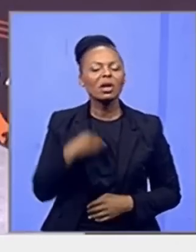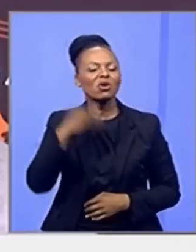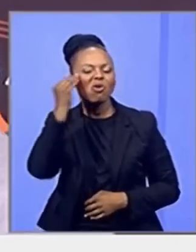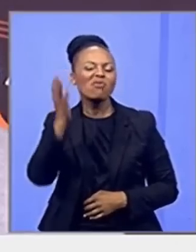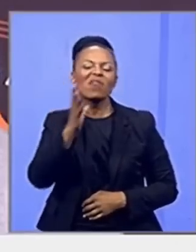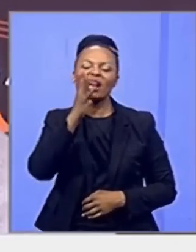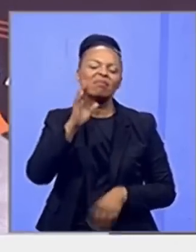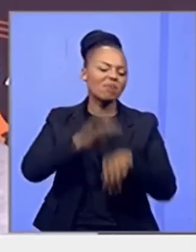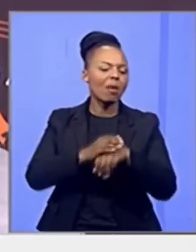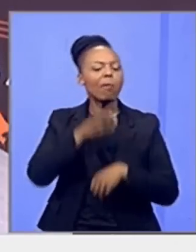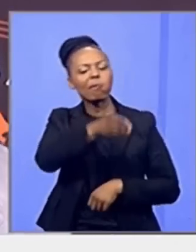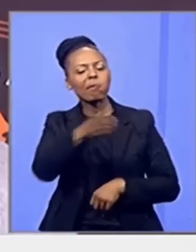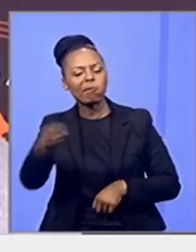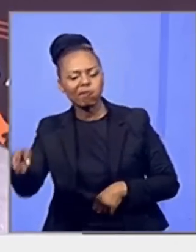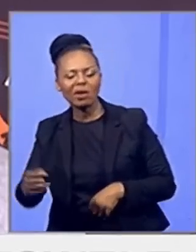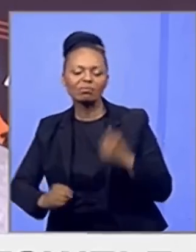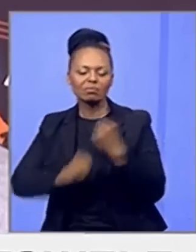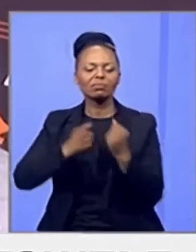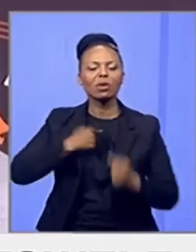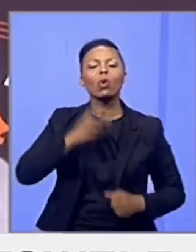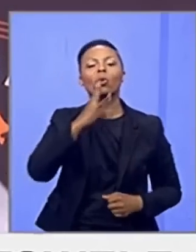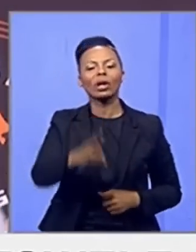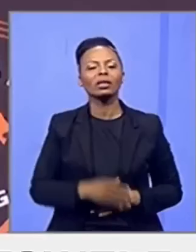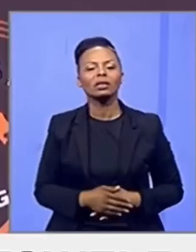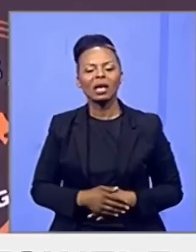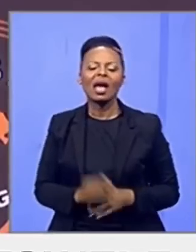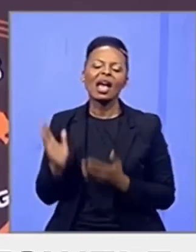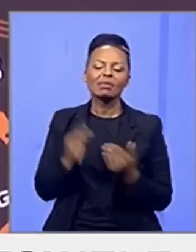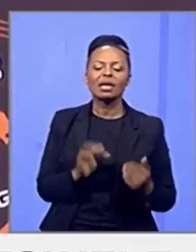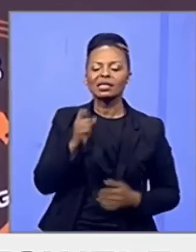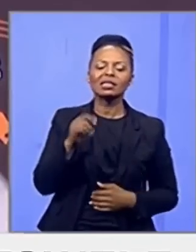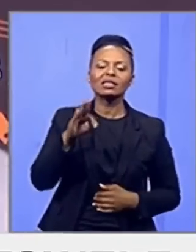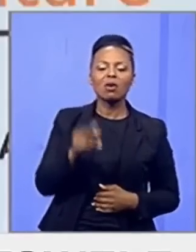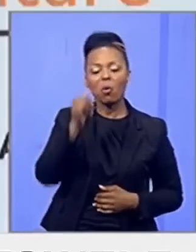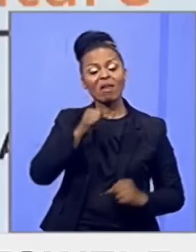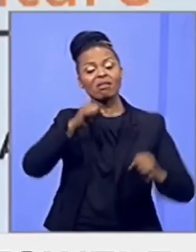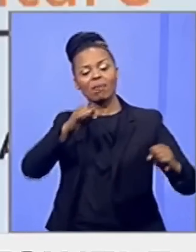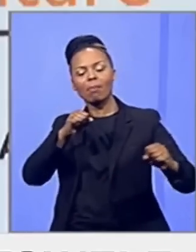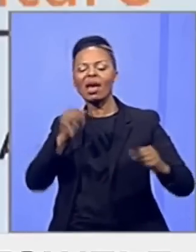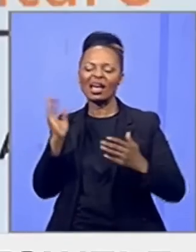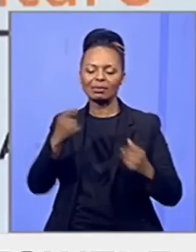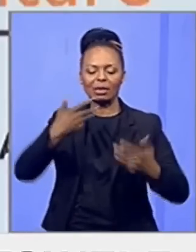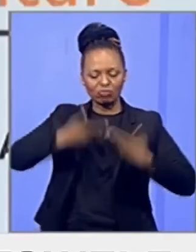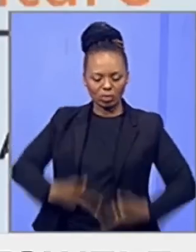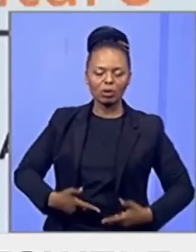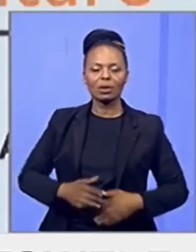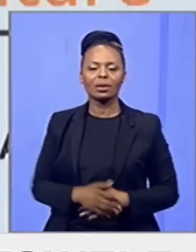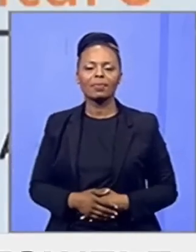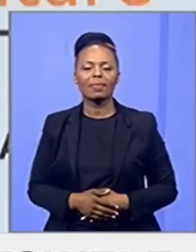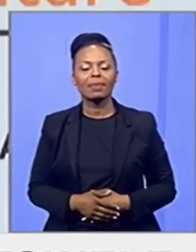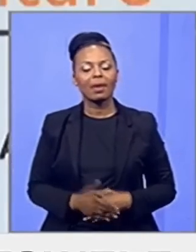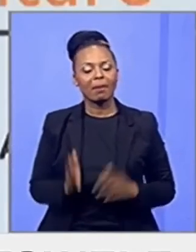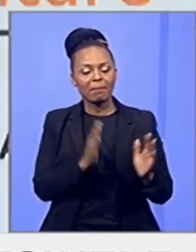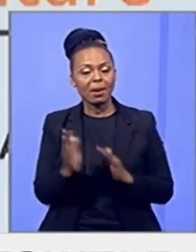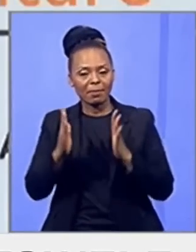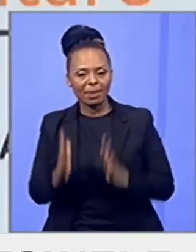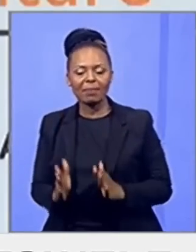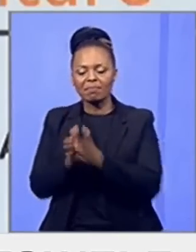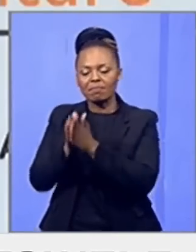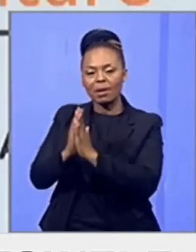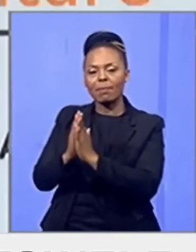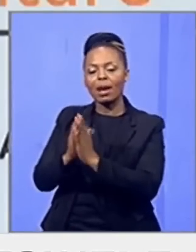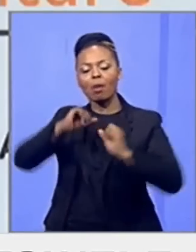numbers. They must just expect the Sfiso they see all the time when I fight. Barulaganyi ba kgopetše mokgatlo wa Boxing South